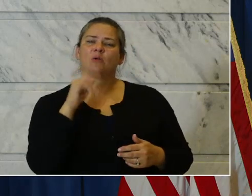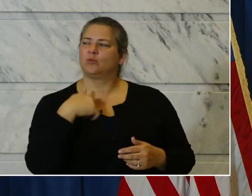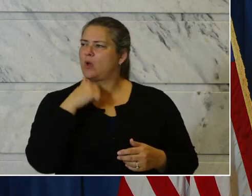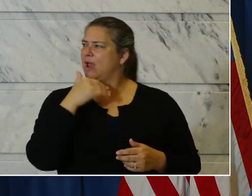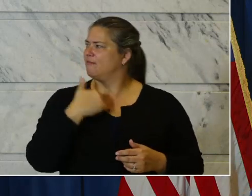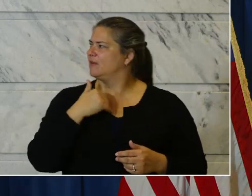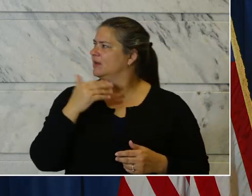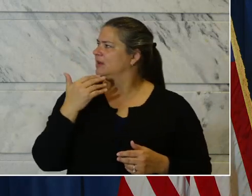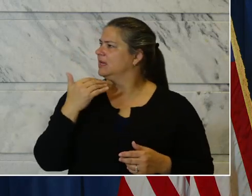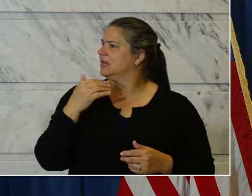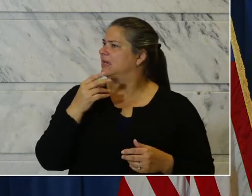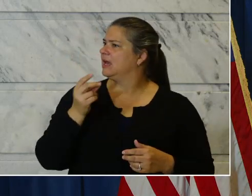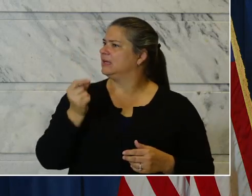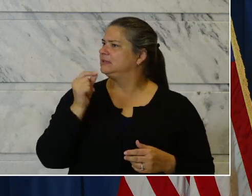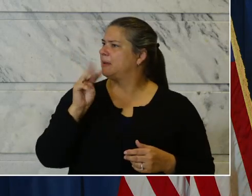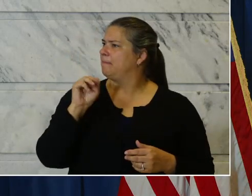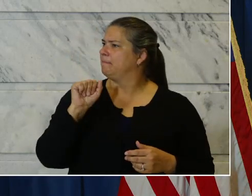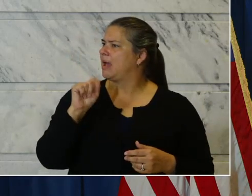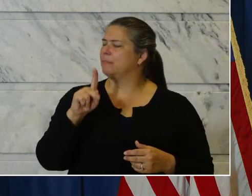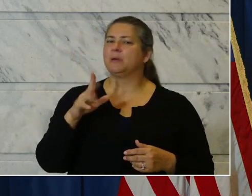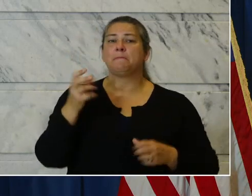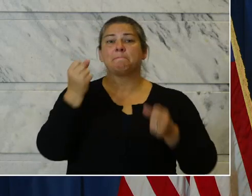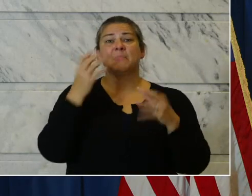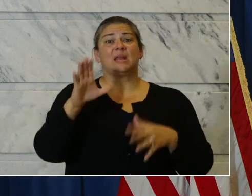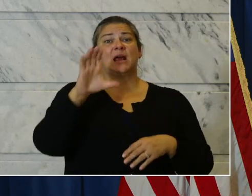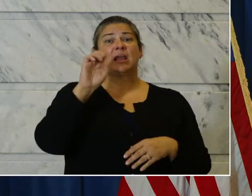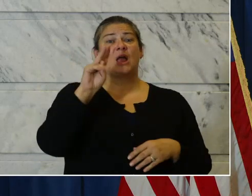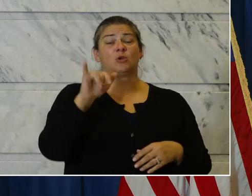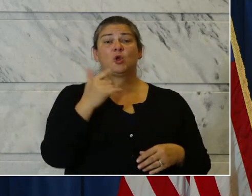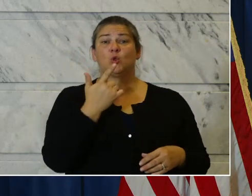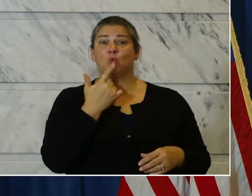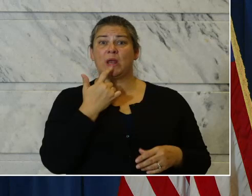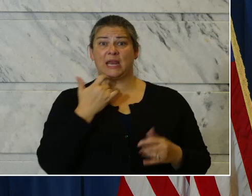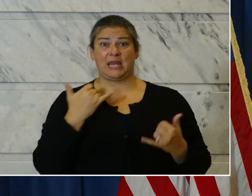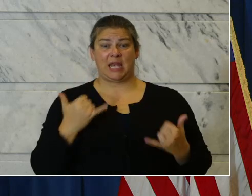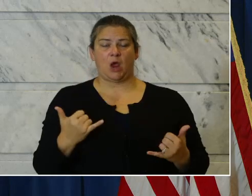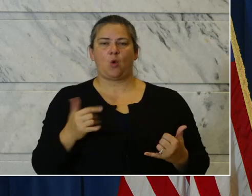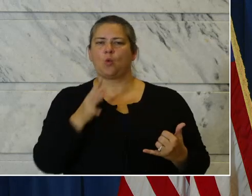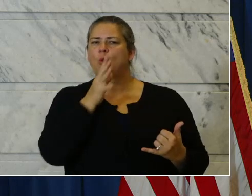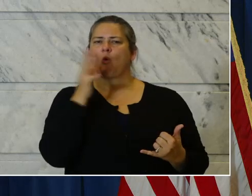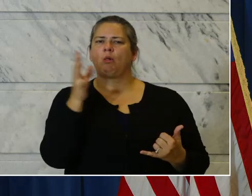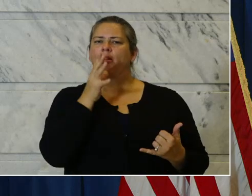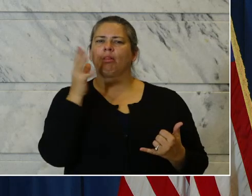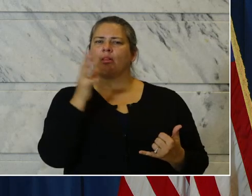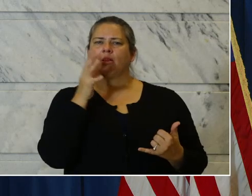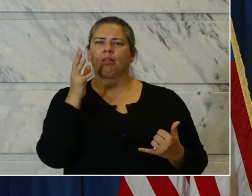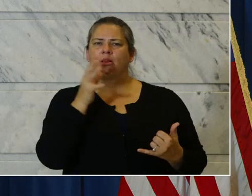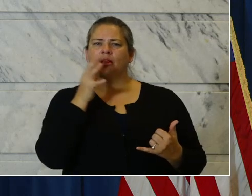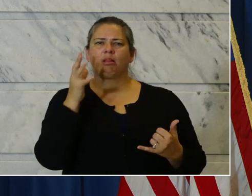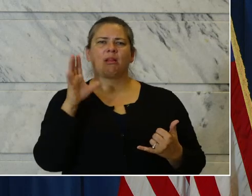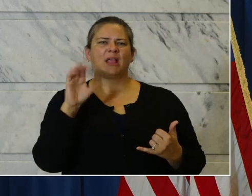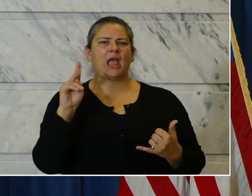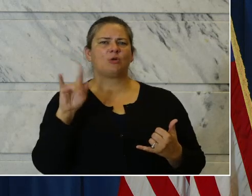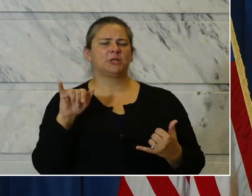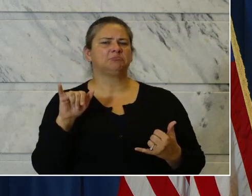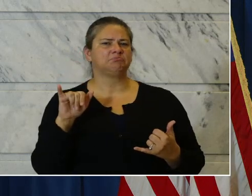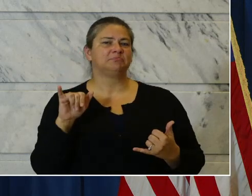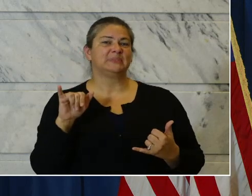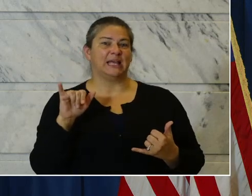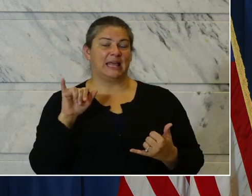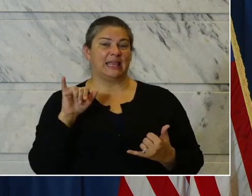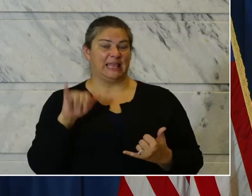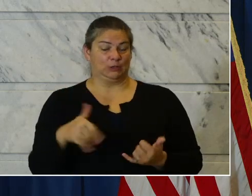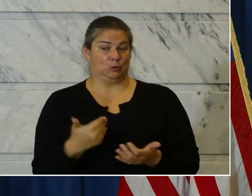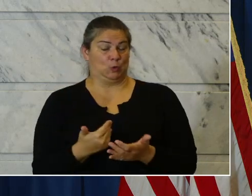incident map, many of the counties that are red right now are rural counties. And that's fairly